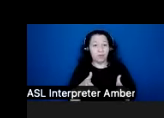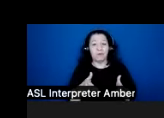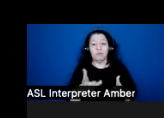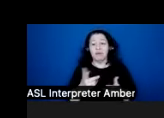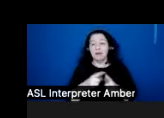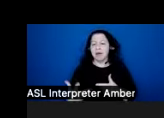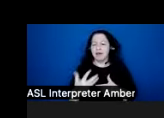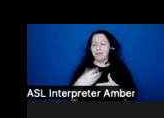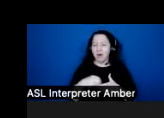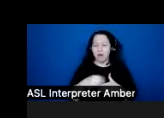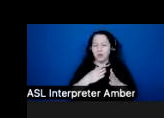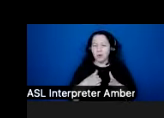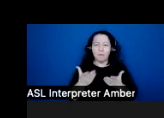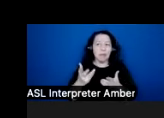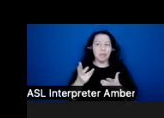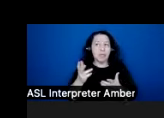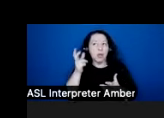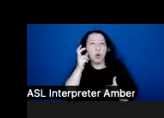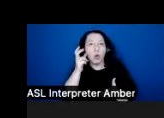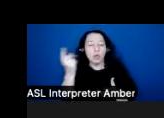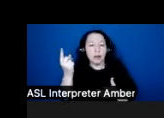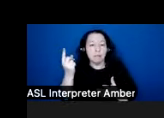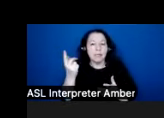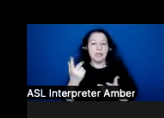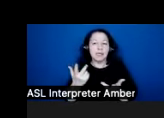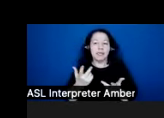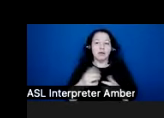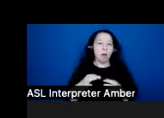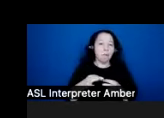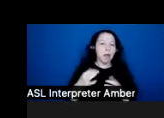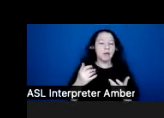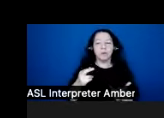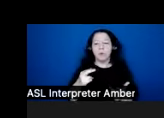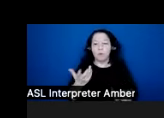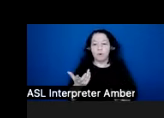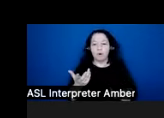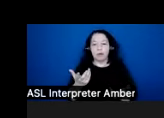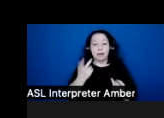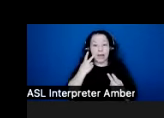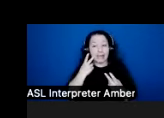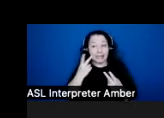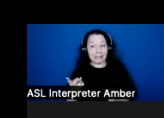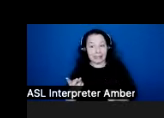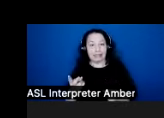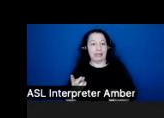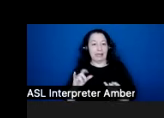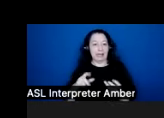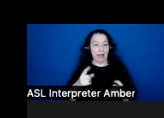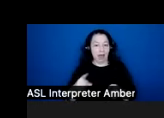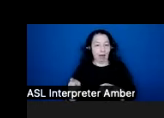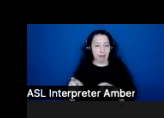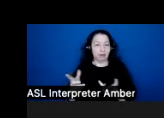sense that they might overhear or sort of see the sexual harassment